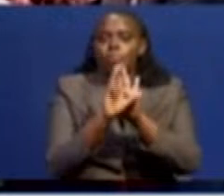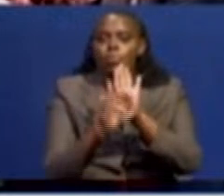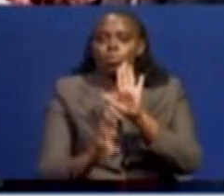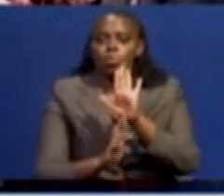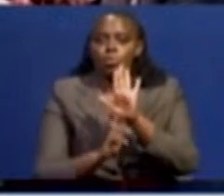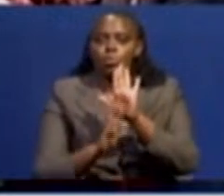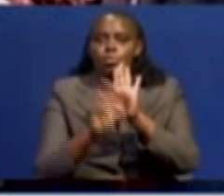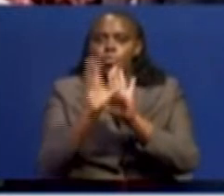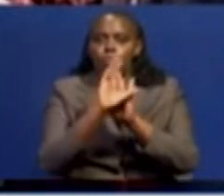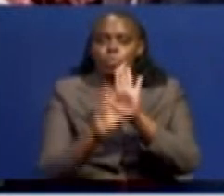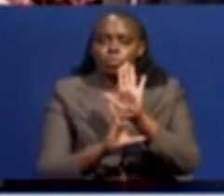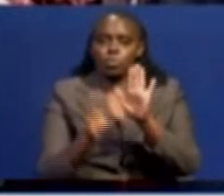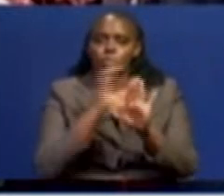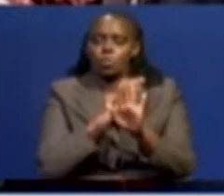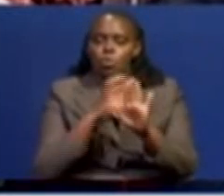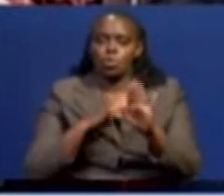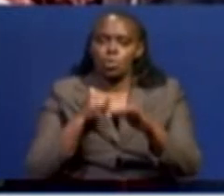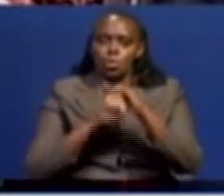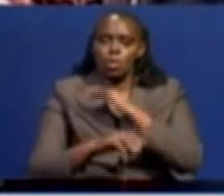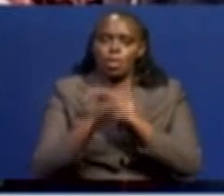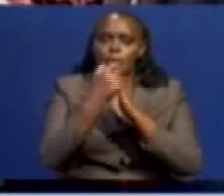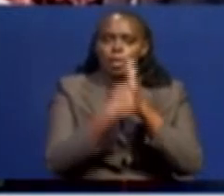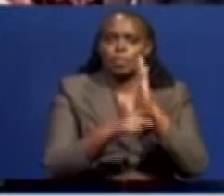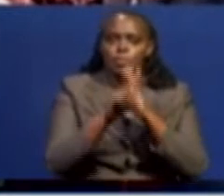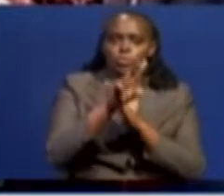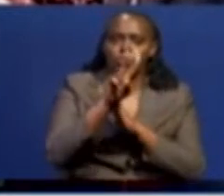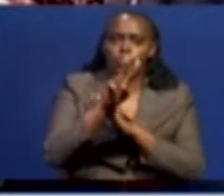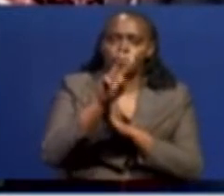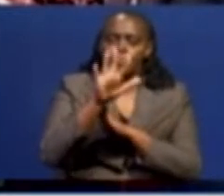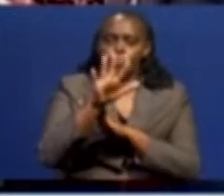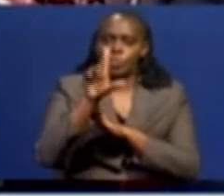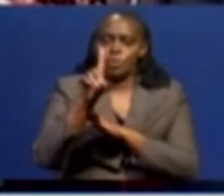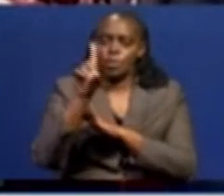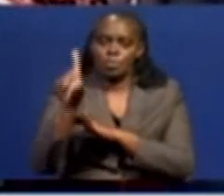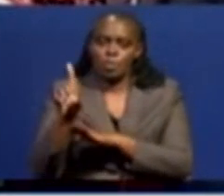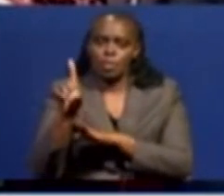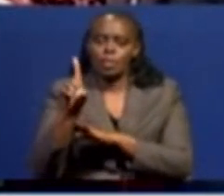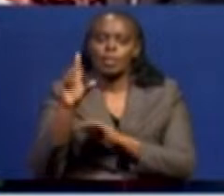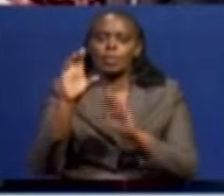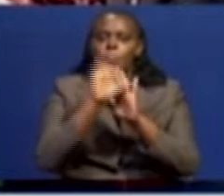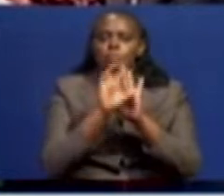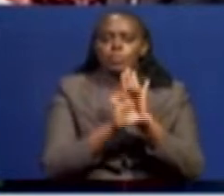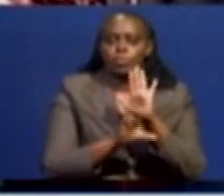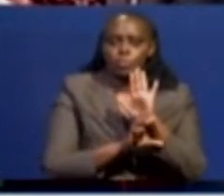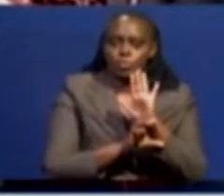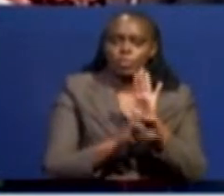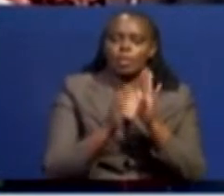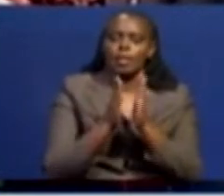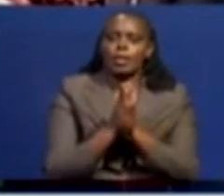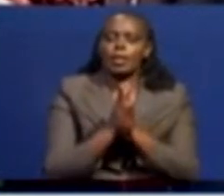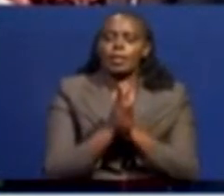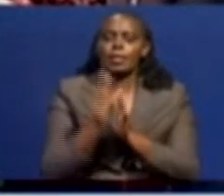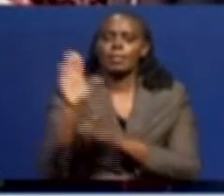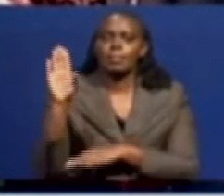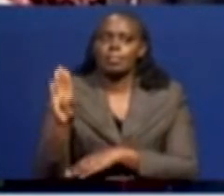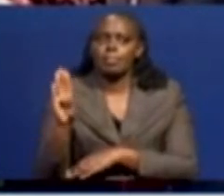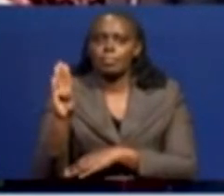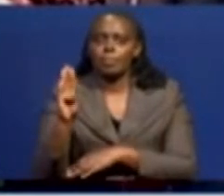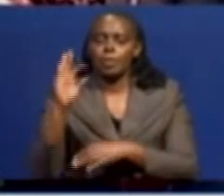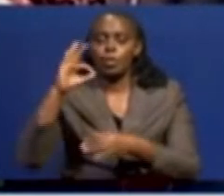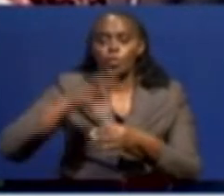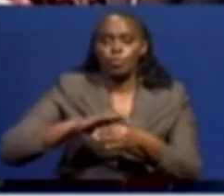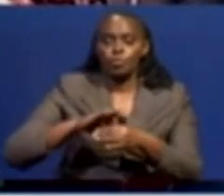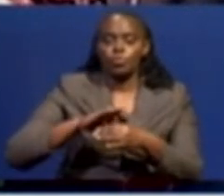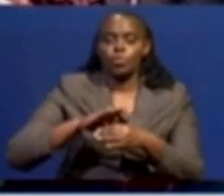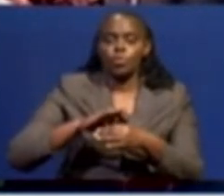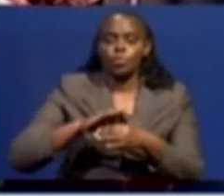of members of a constitutional commission under the Article 251(1) of the Constitution, and B,